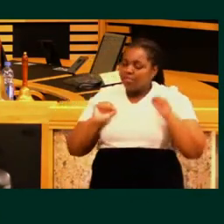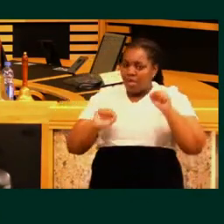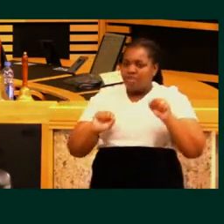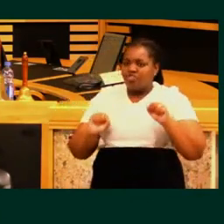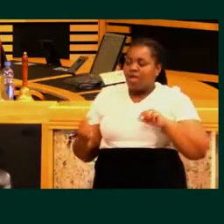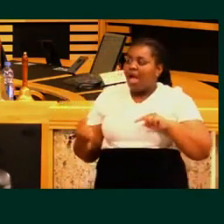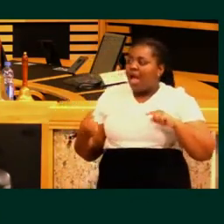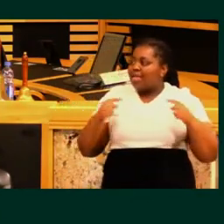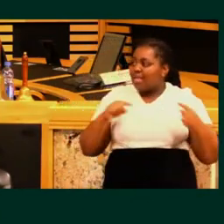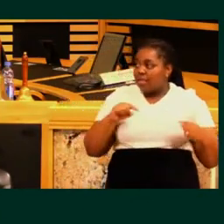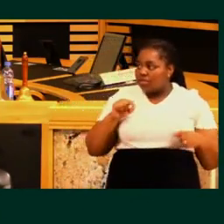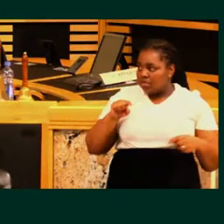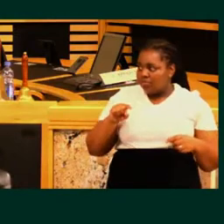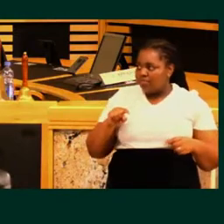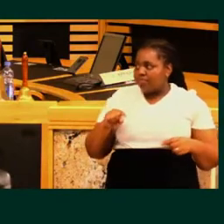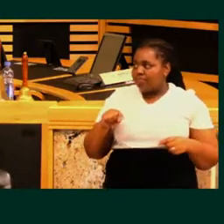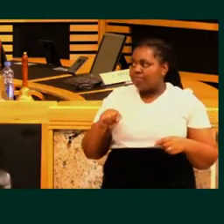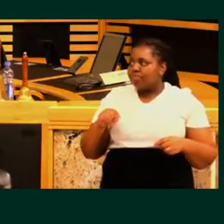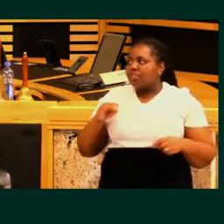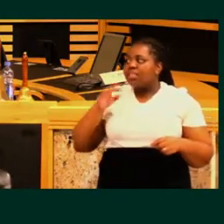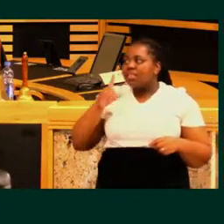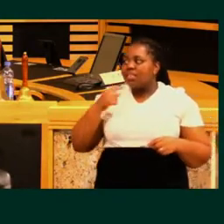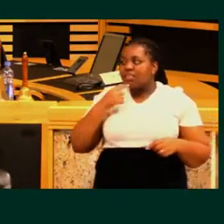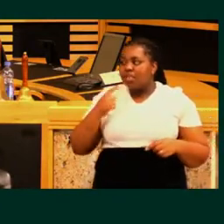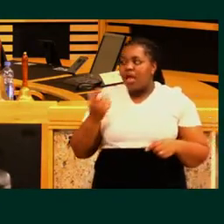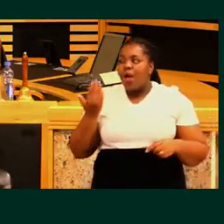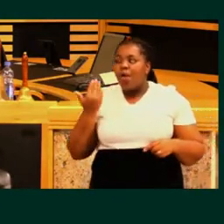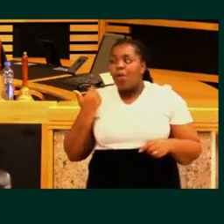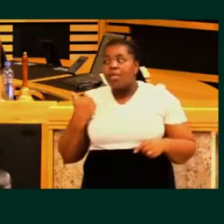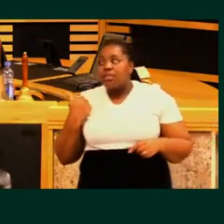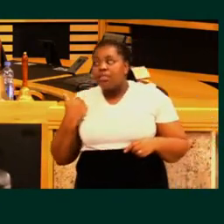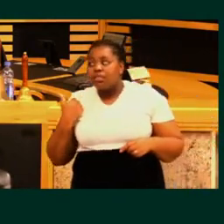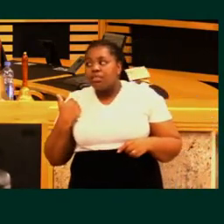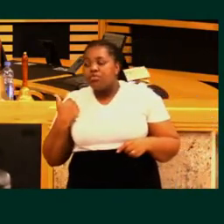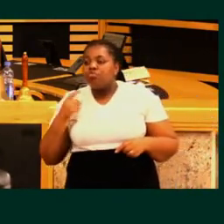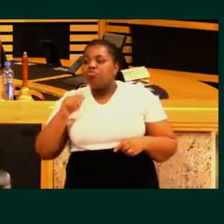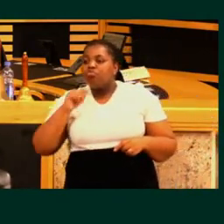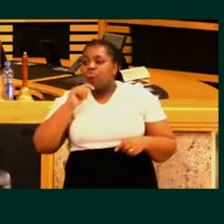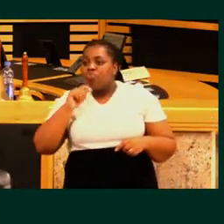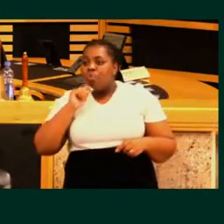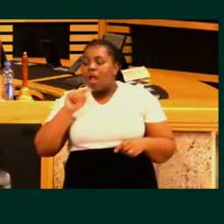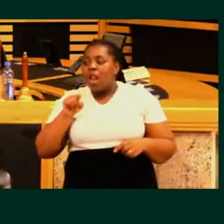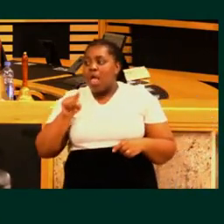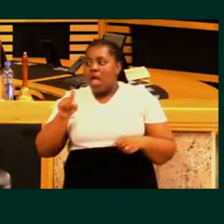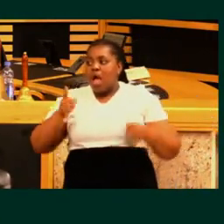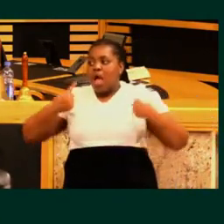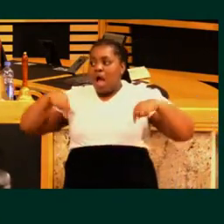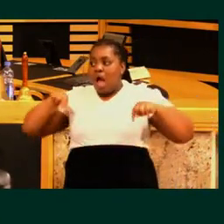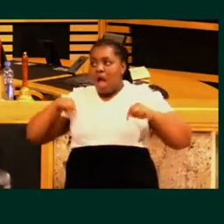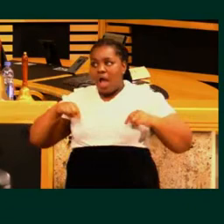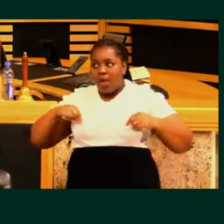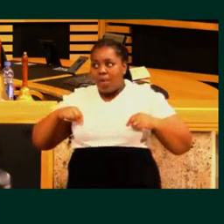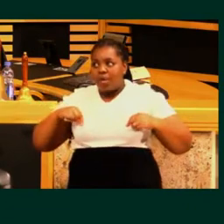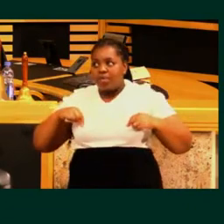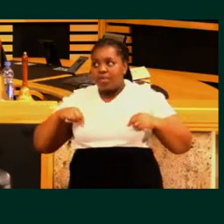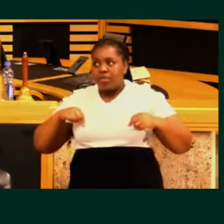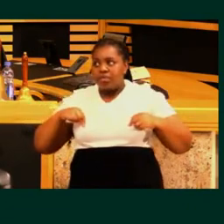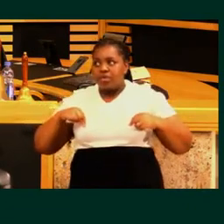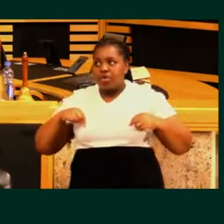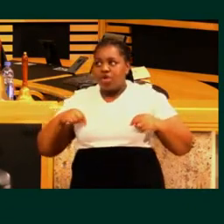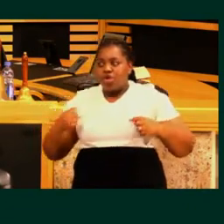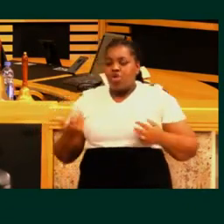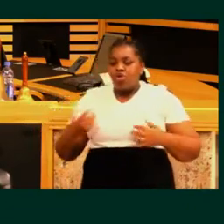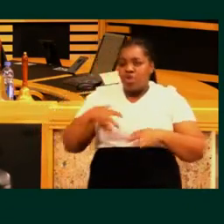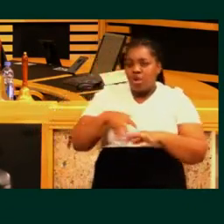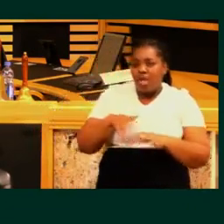native actland Native Land Act was actually spiraled our ignite or it ignited the